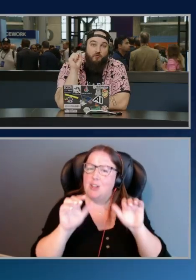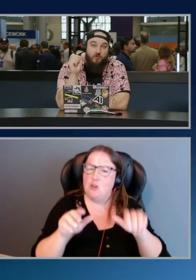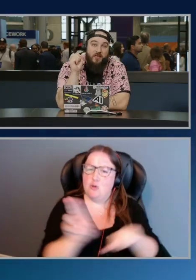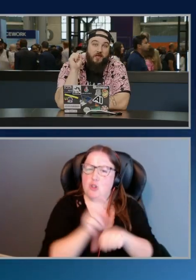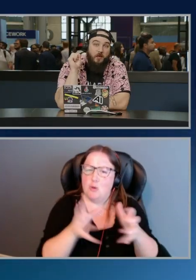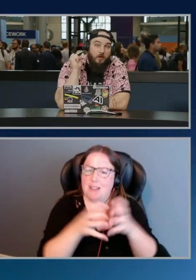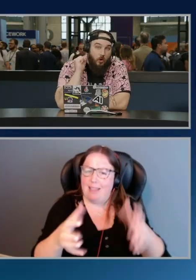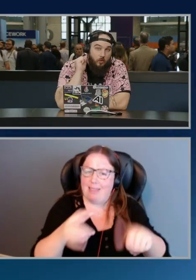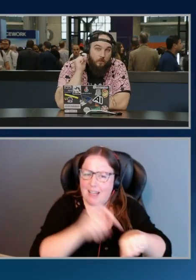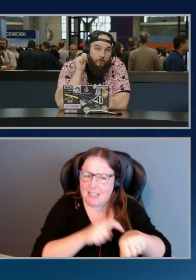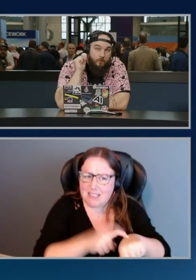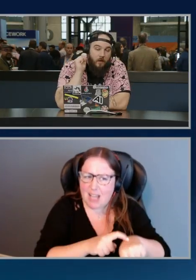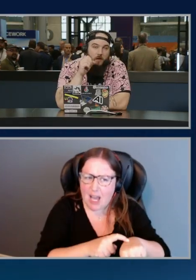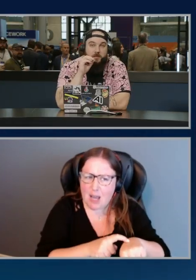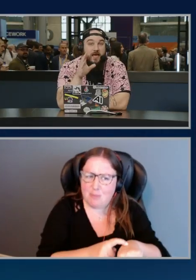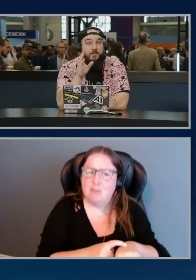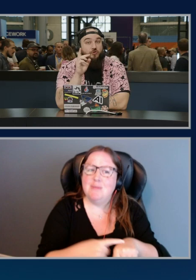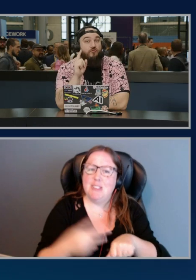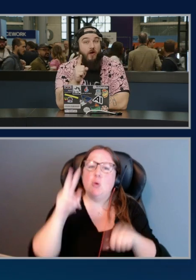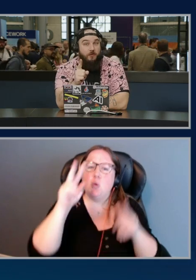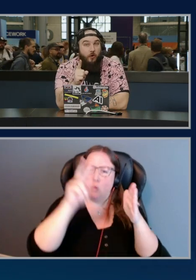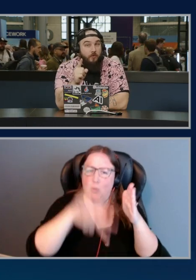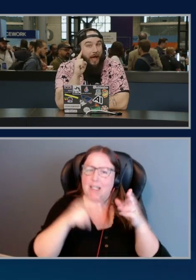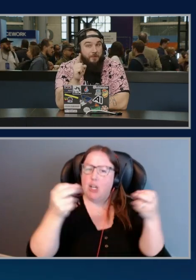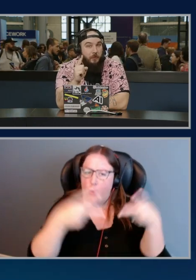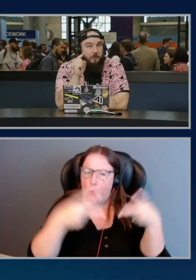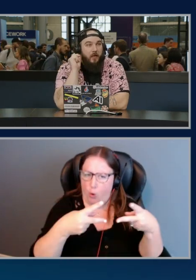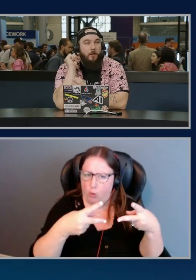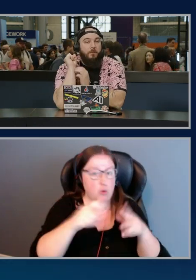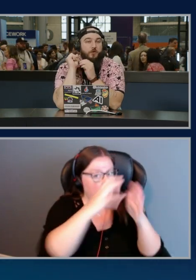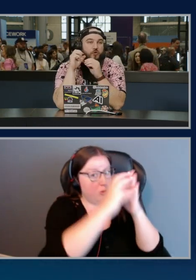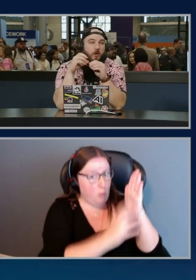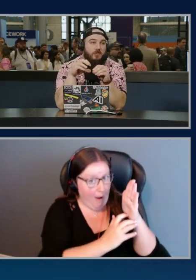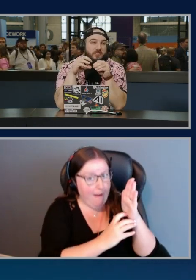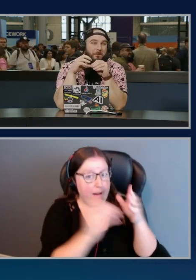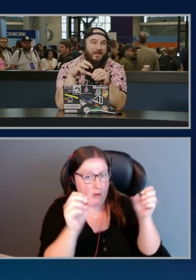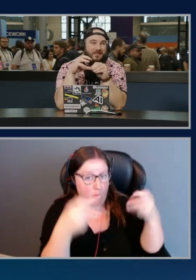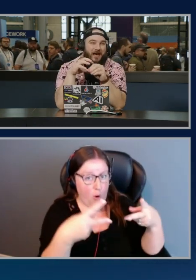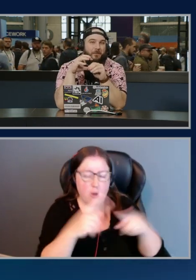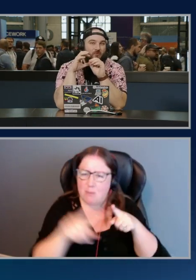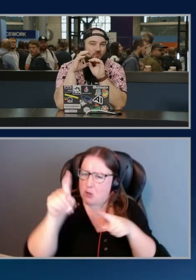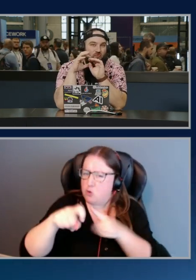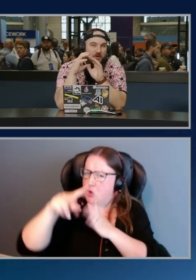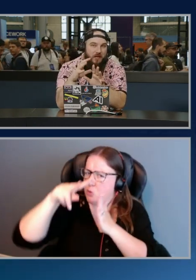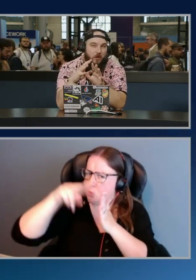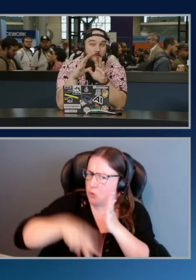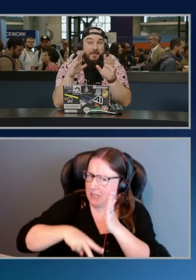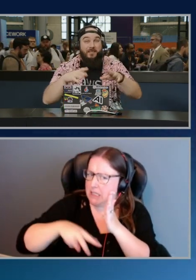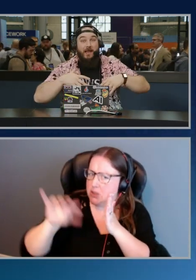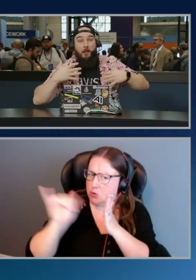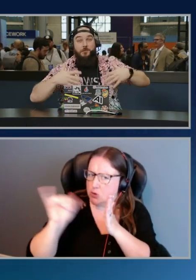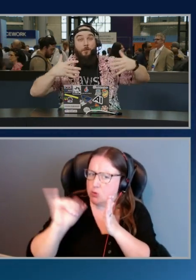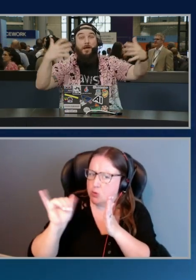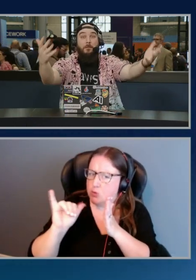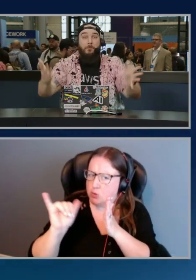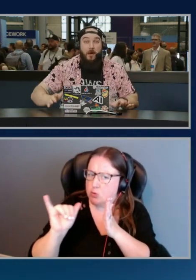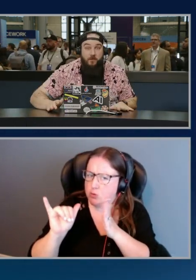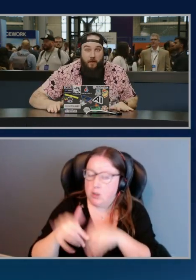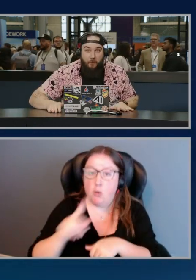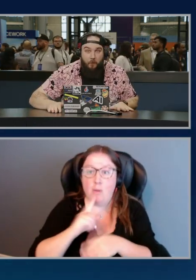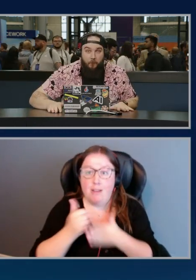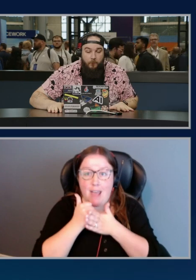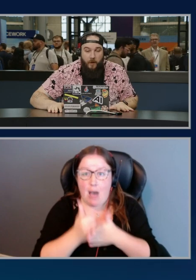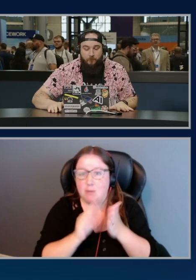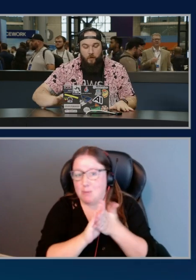time reading code. Yes, you should write code, absolutely, but you should also spend time reading code because that helps you become a